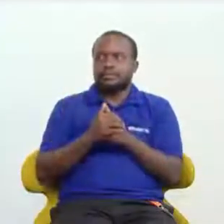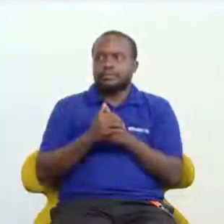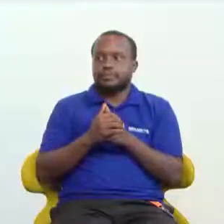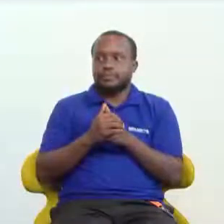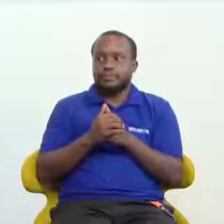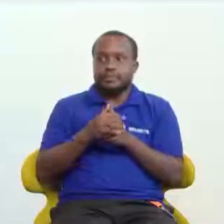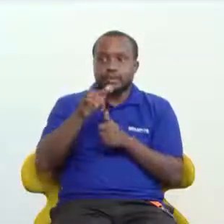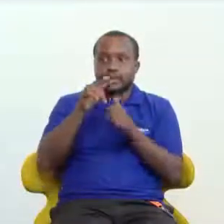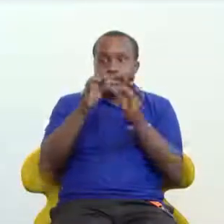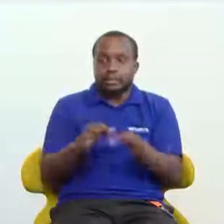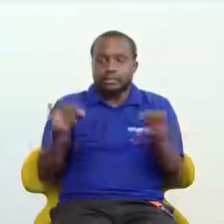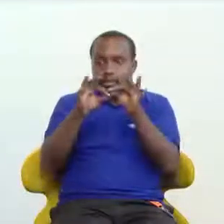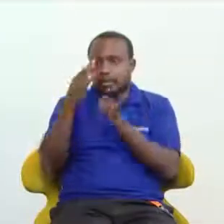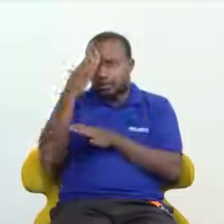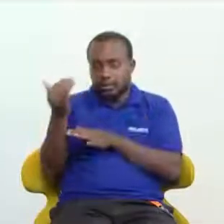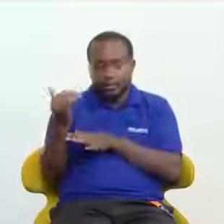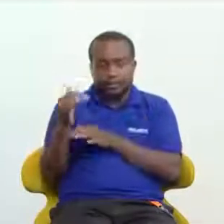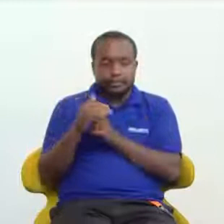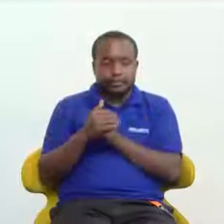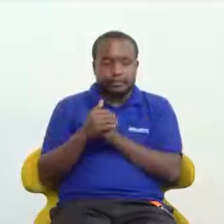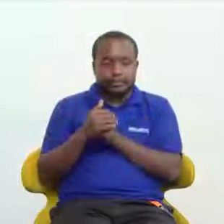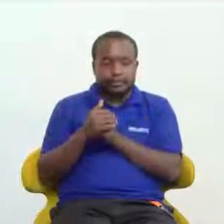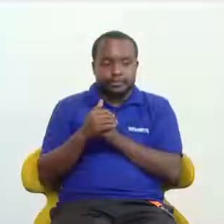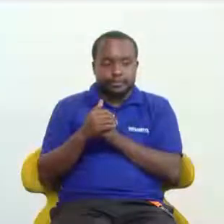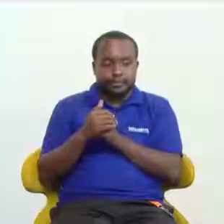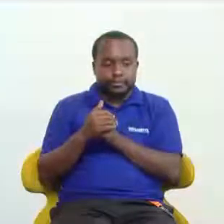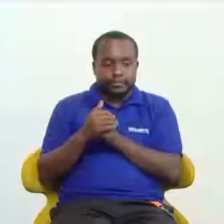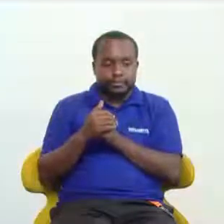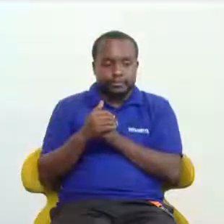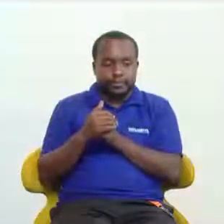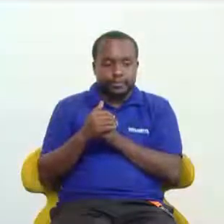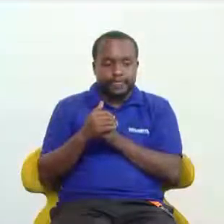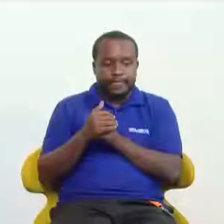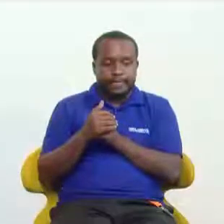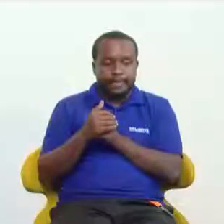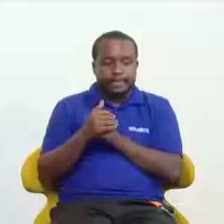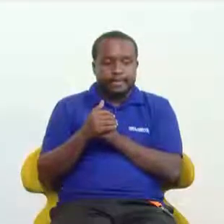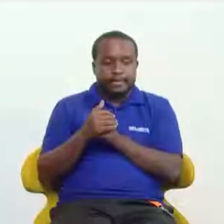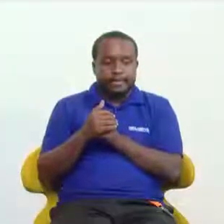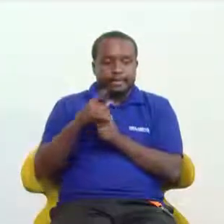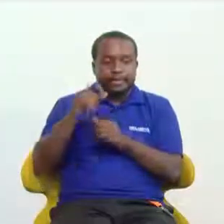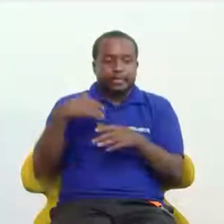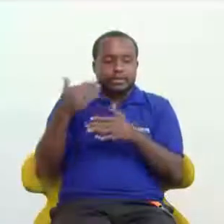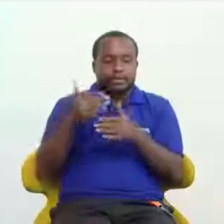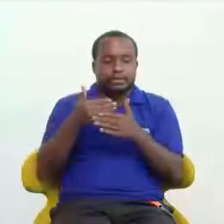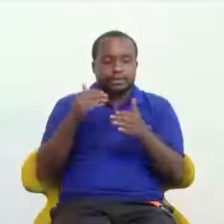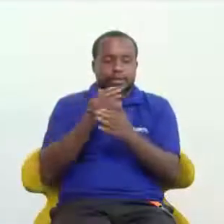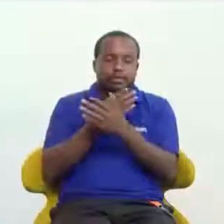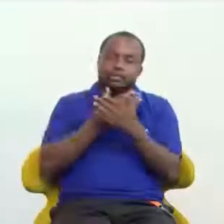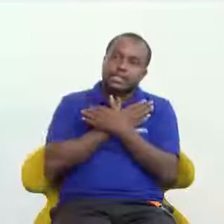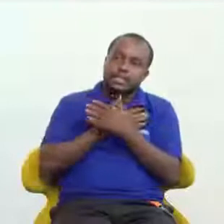this is important because you don't always know who it's for. It could be for your friends, your